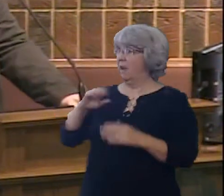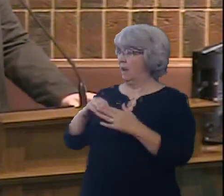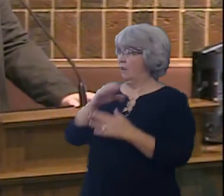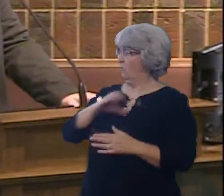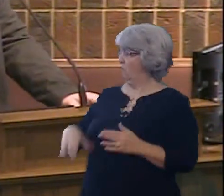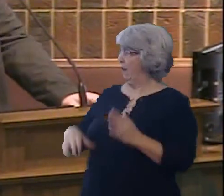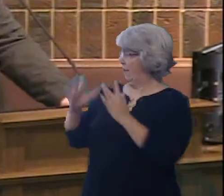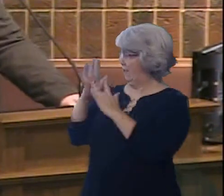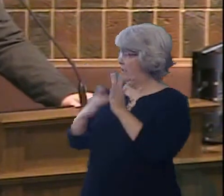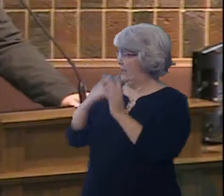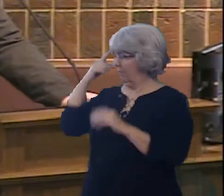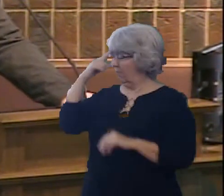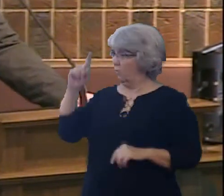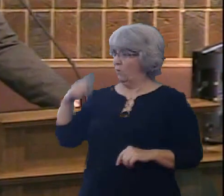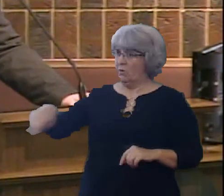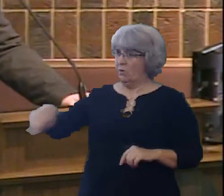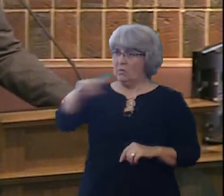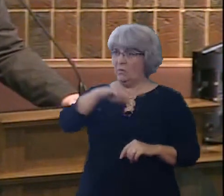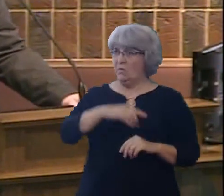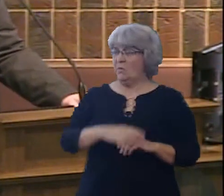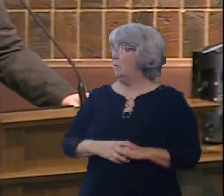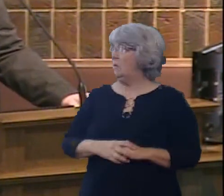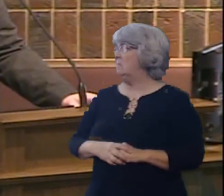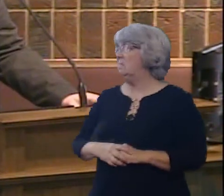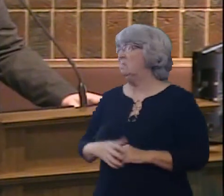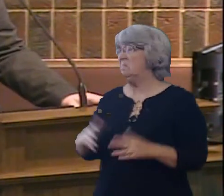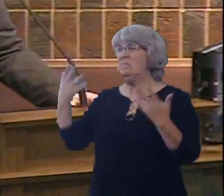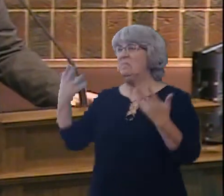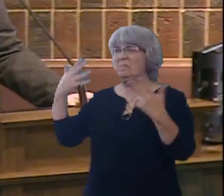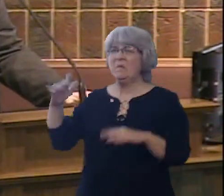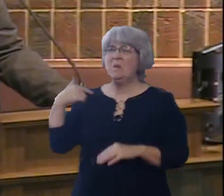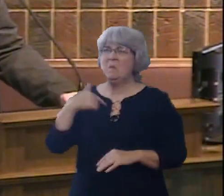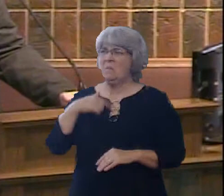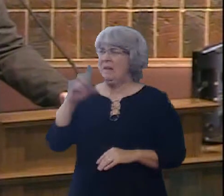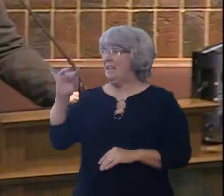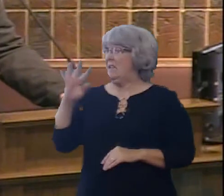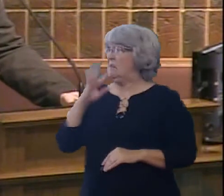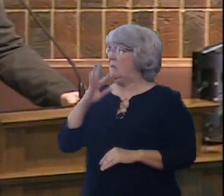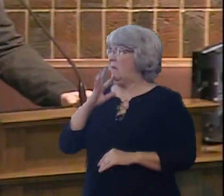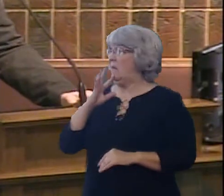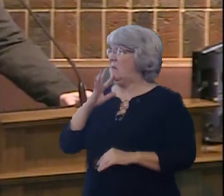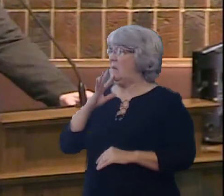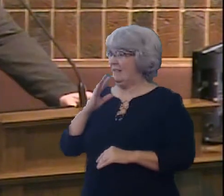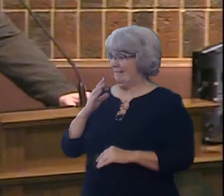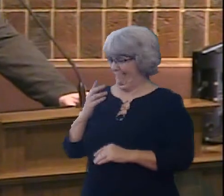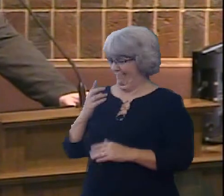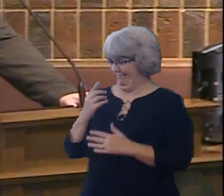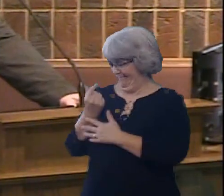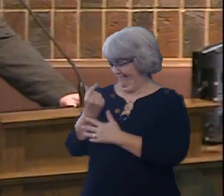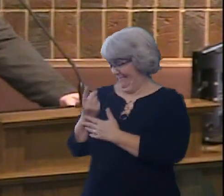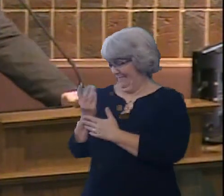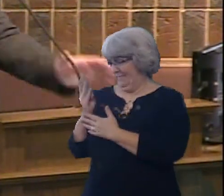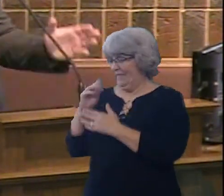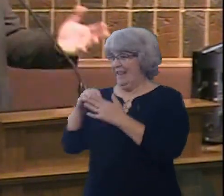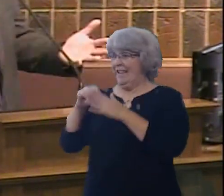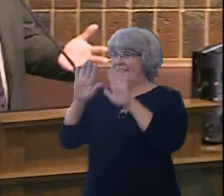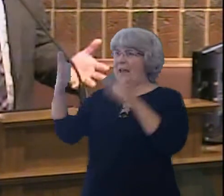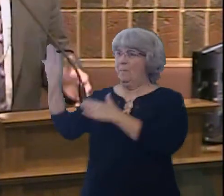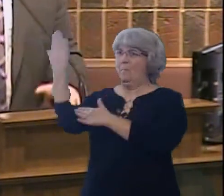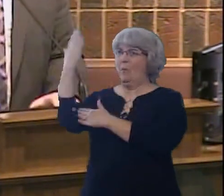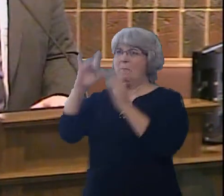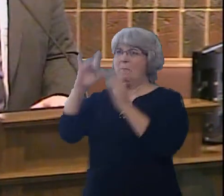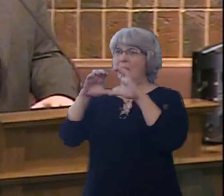you. We've talked a little bit about this over the past few weeks in our Sunday morning Bible classes. We've been going through the